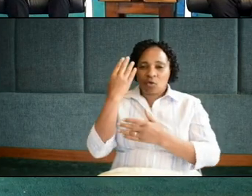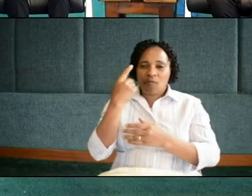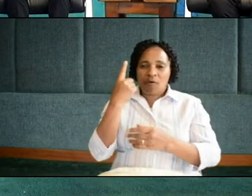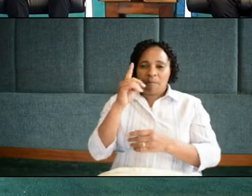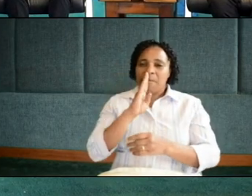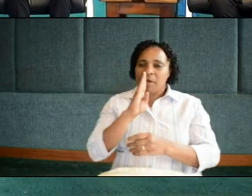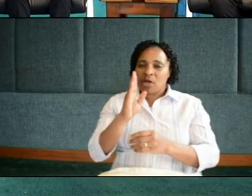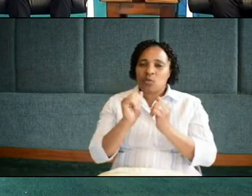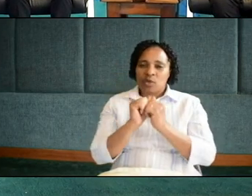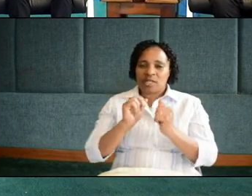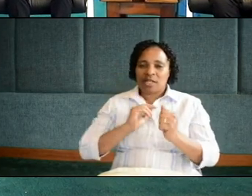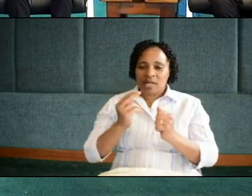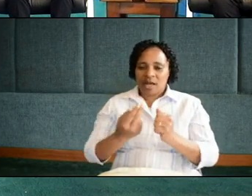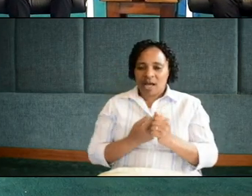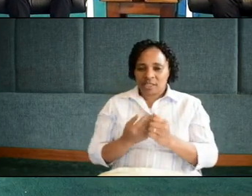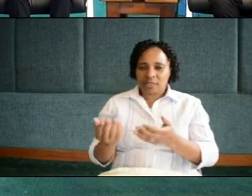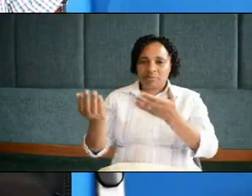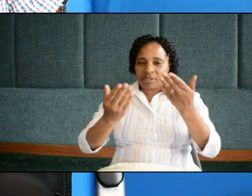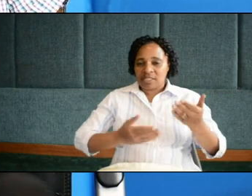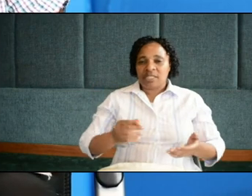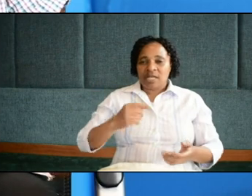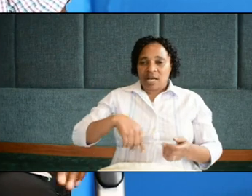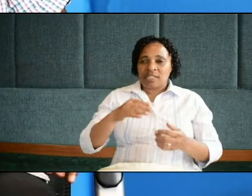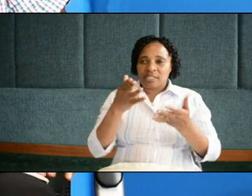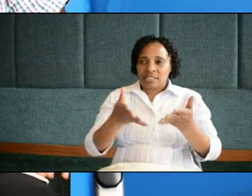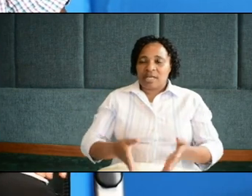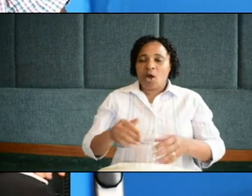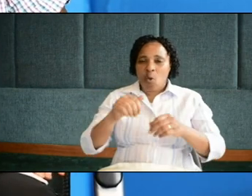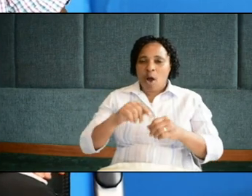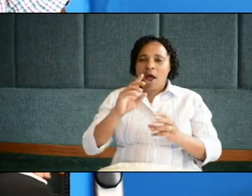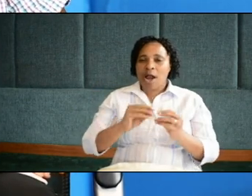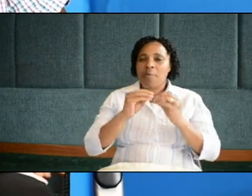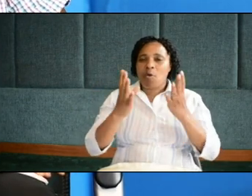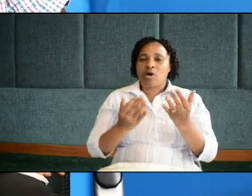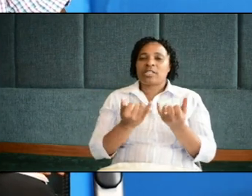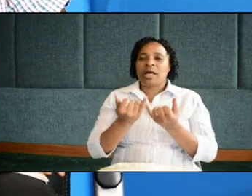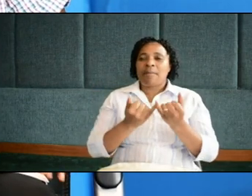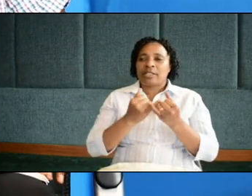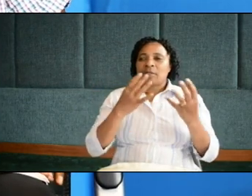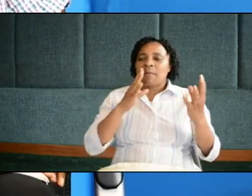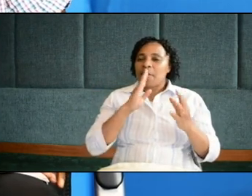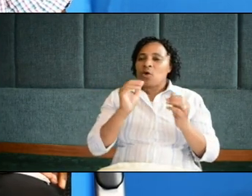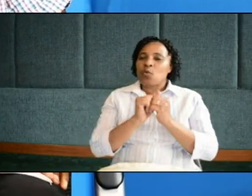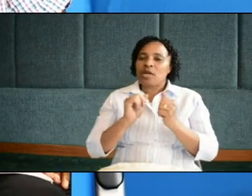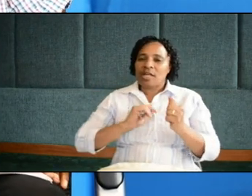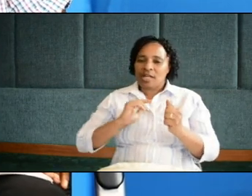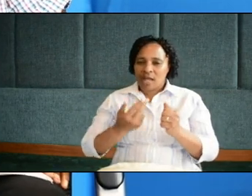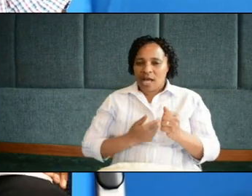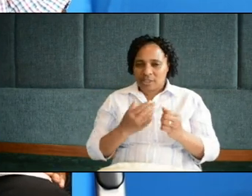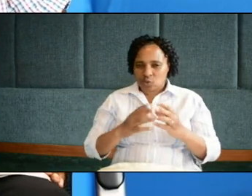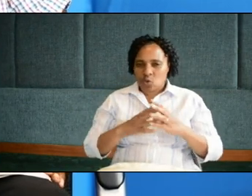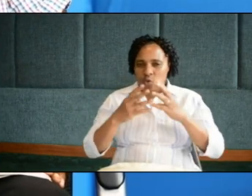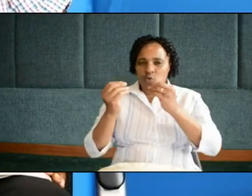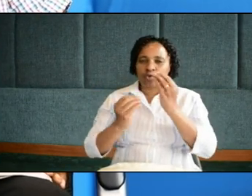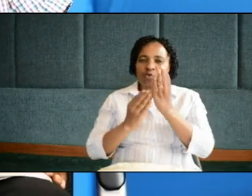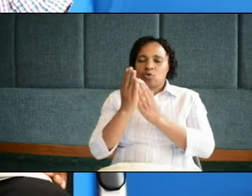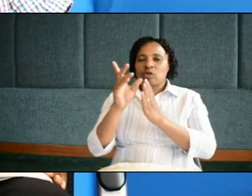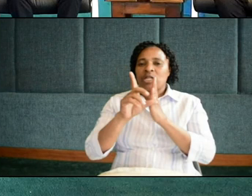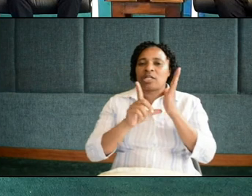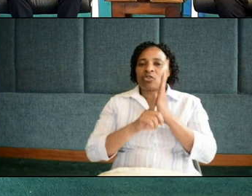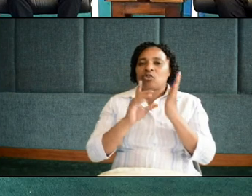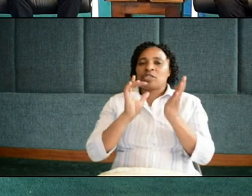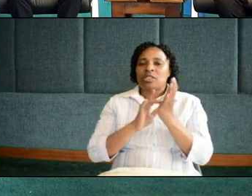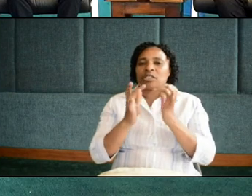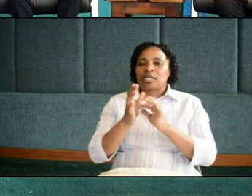Thank you for bringing us here one more Sabbath. Please be with us as we go through the lesson. In Jesus' name we pray and believe.